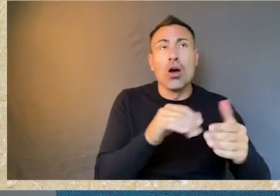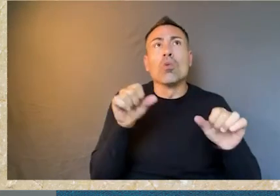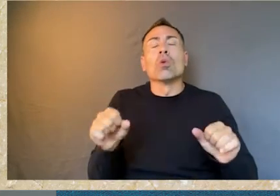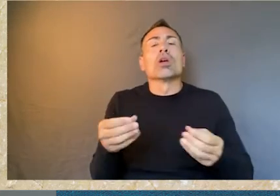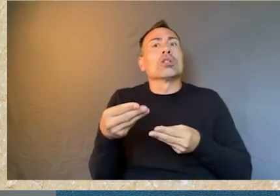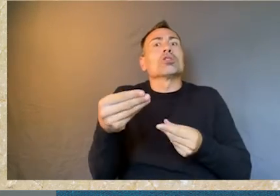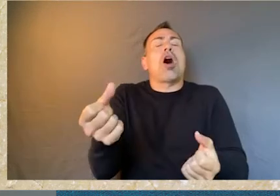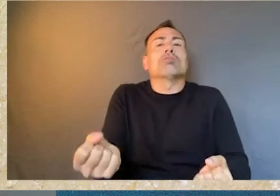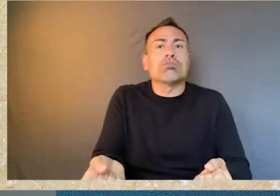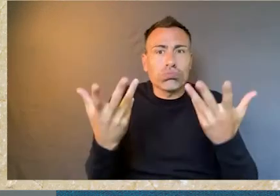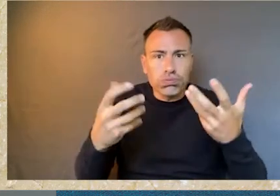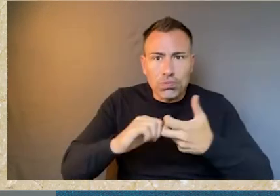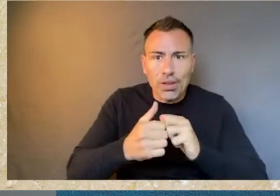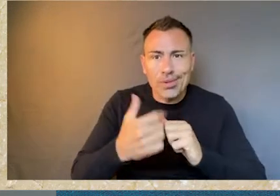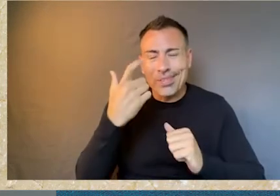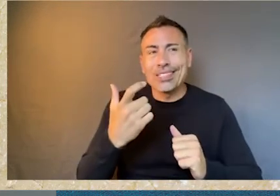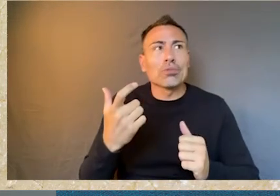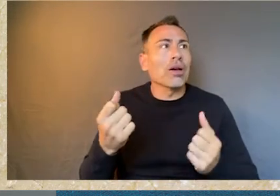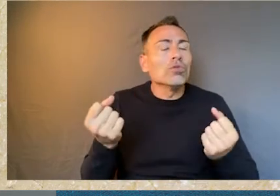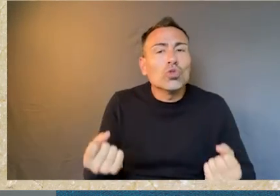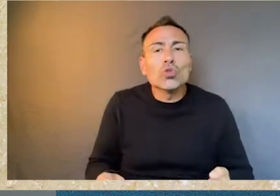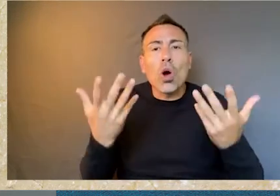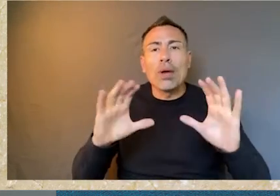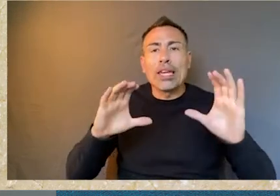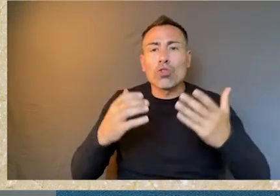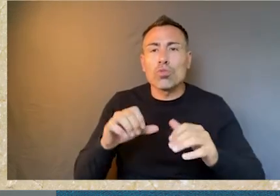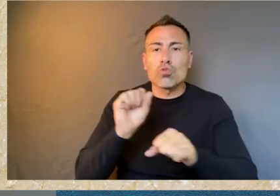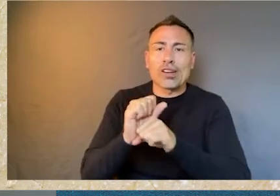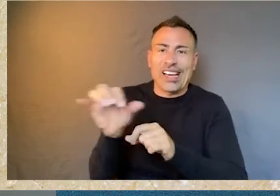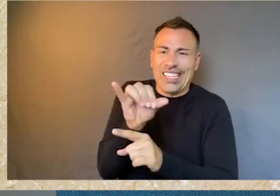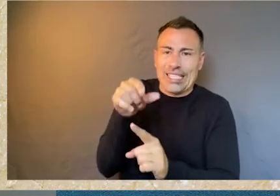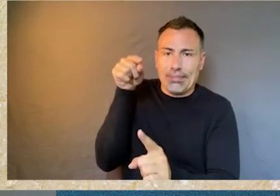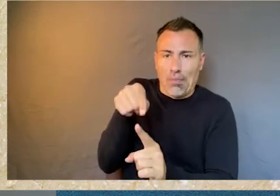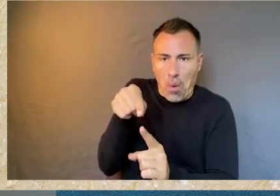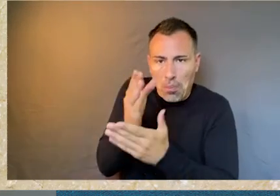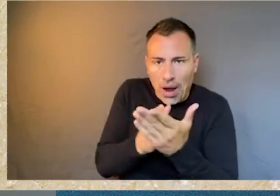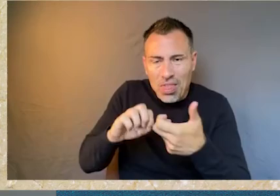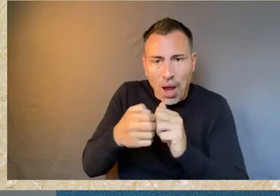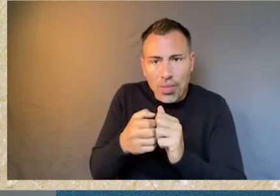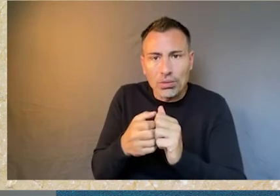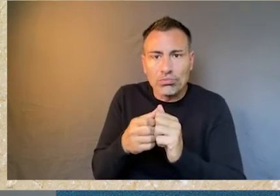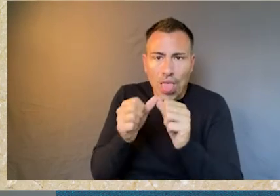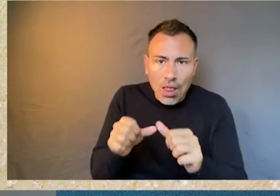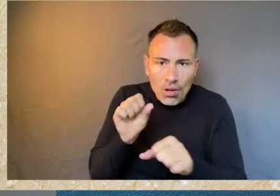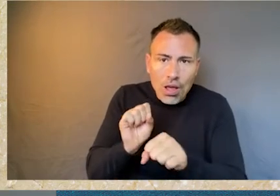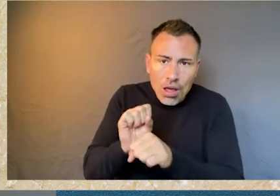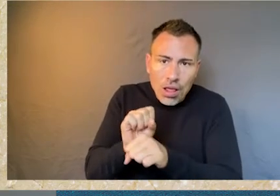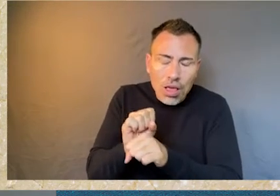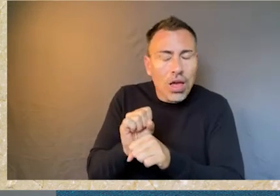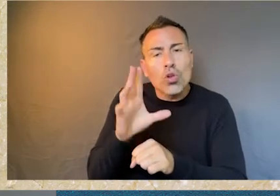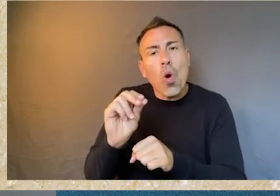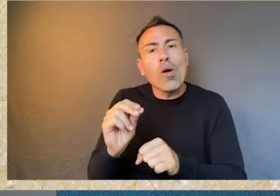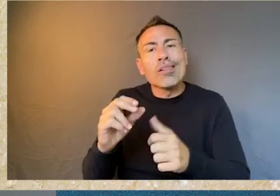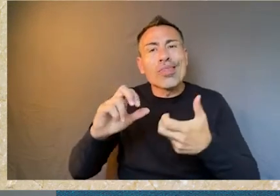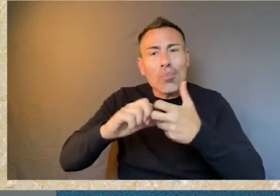so many different groups working on the same part of the problem. Let's just split it up, share our information,